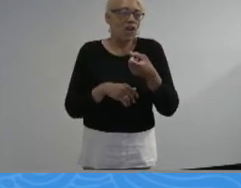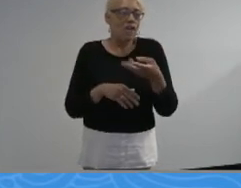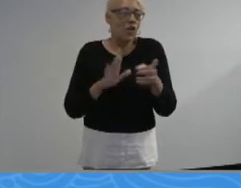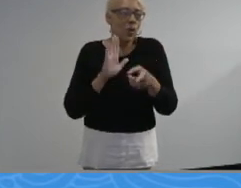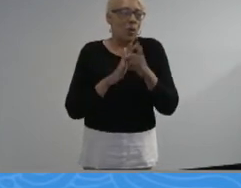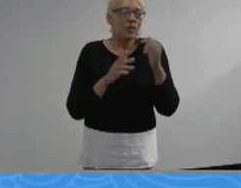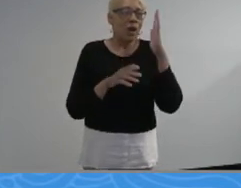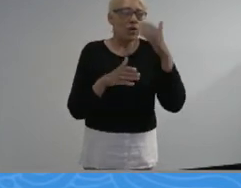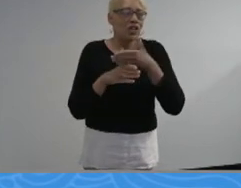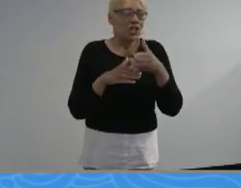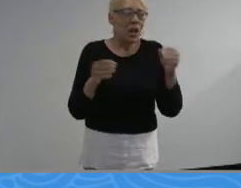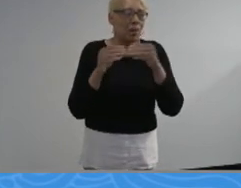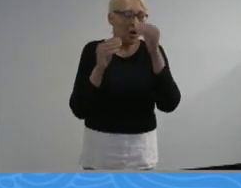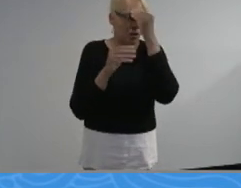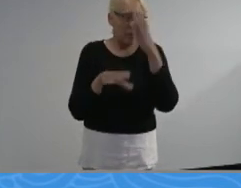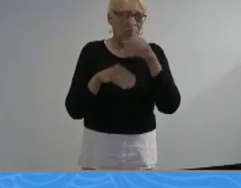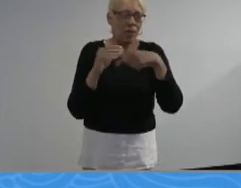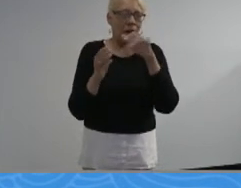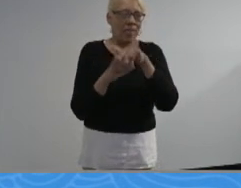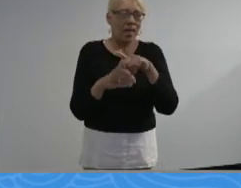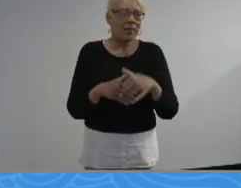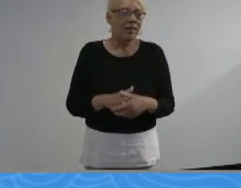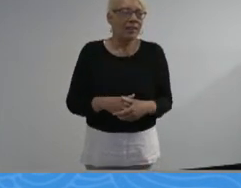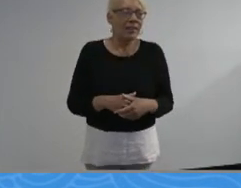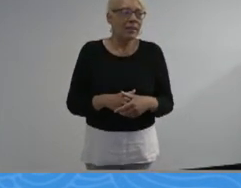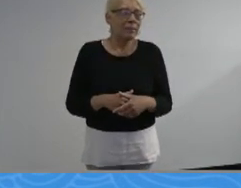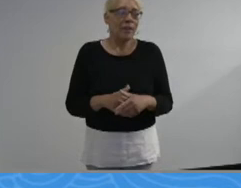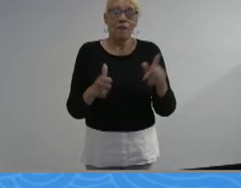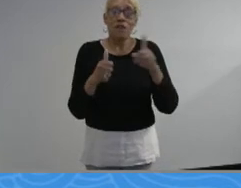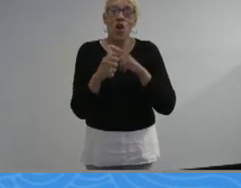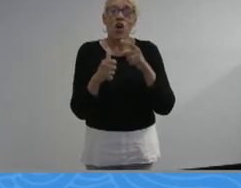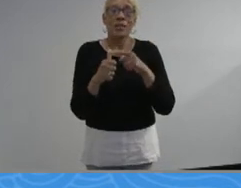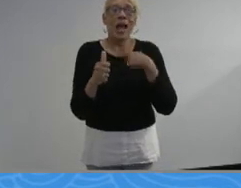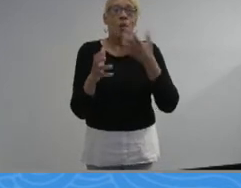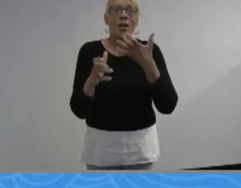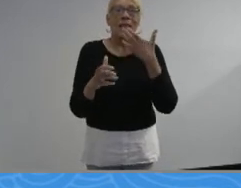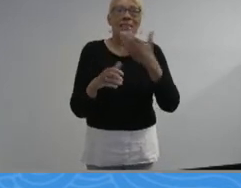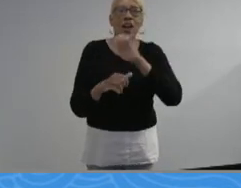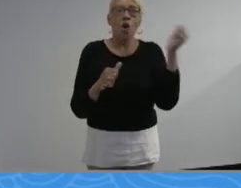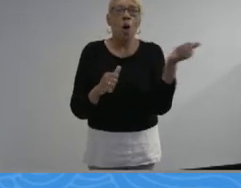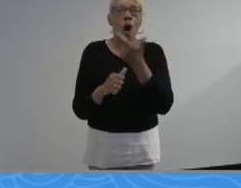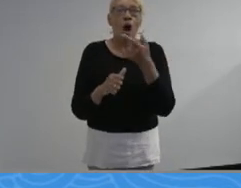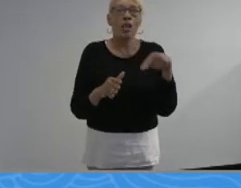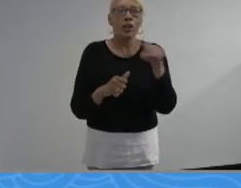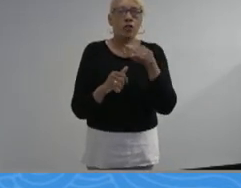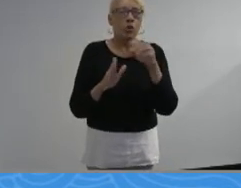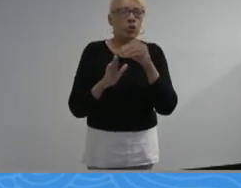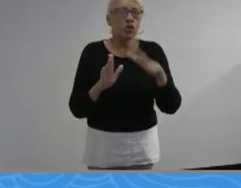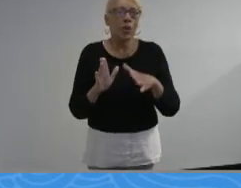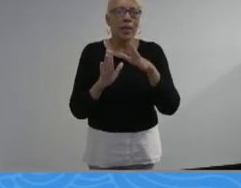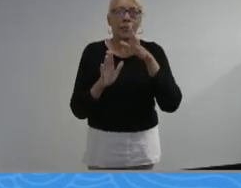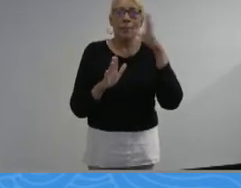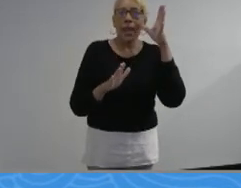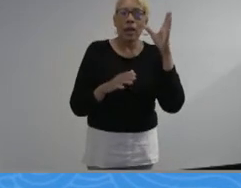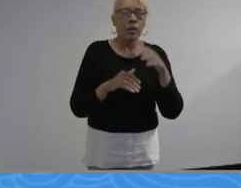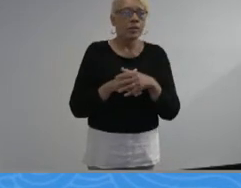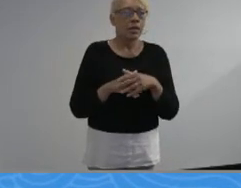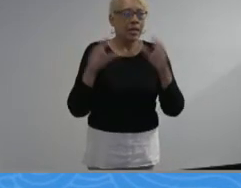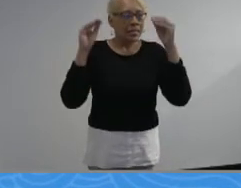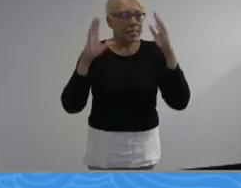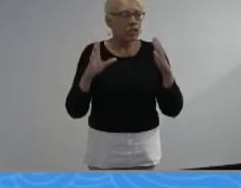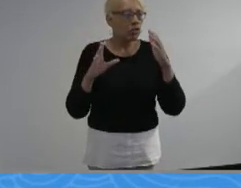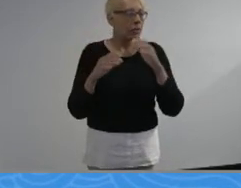more information about that. First, I want to thank all of you, our students, parents, community members,